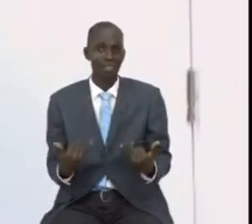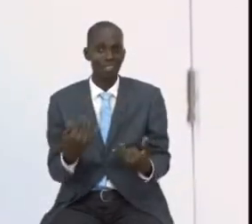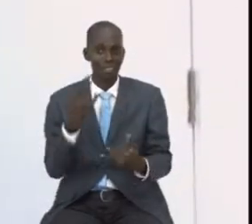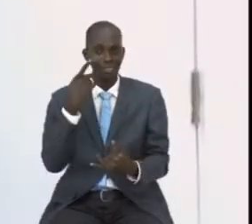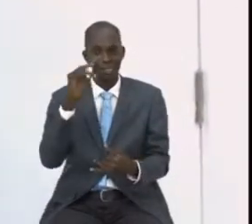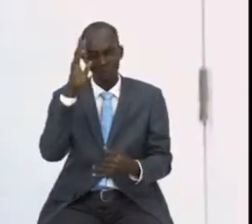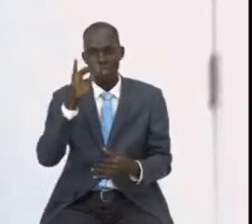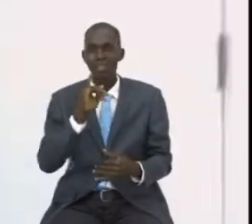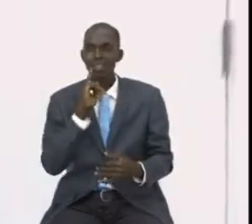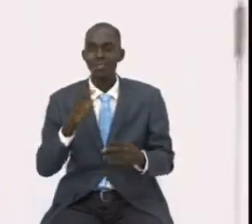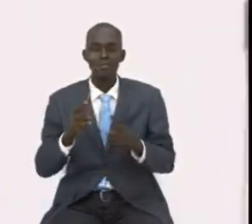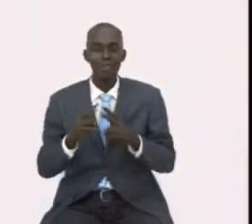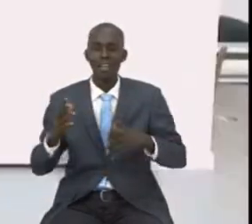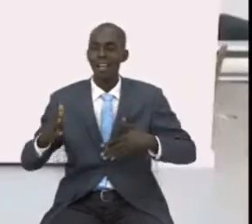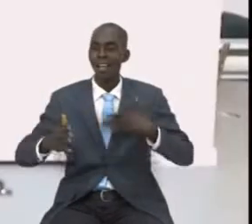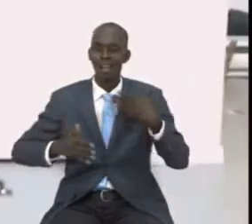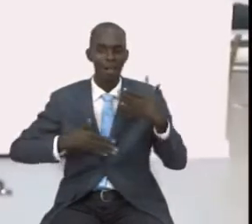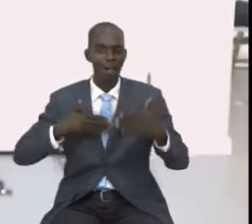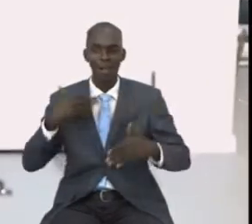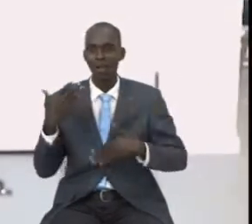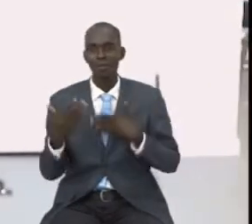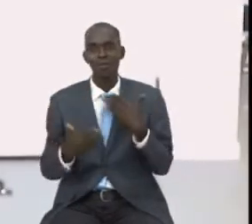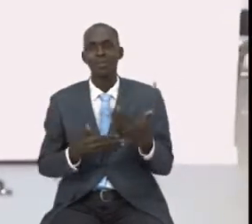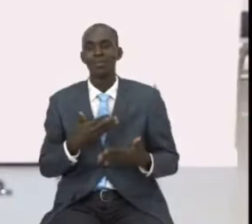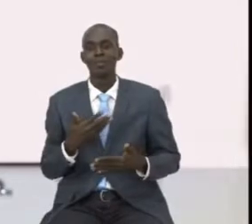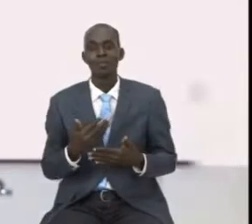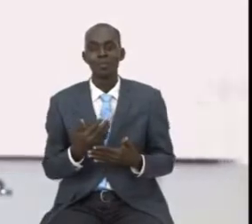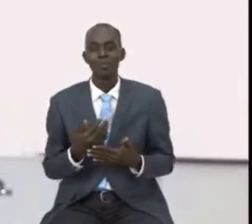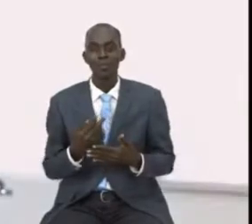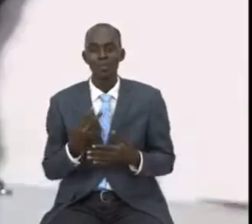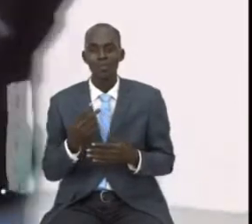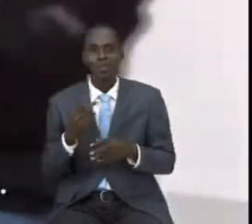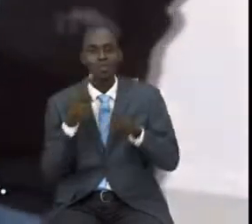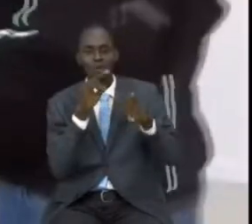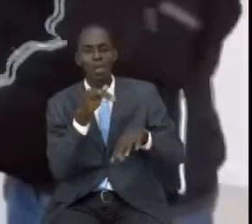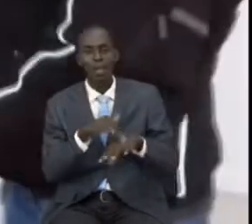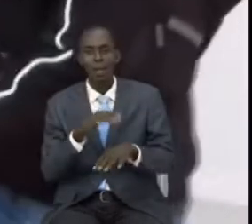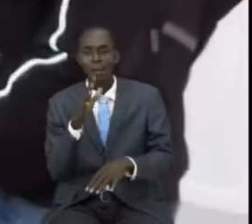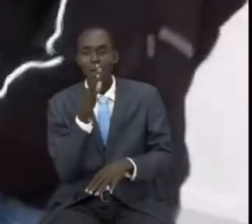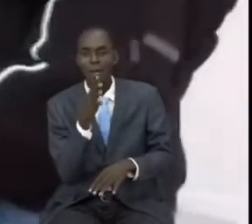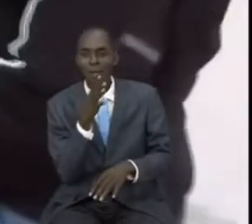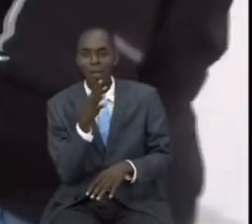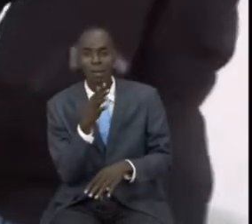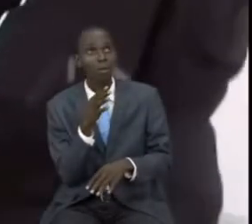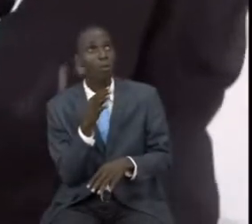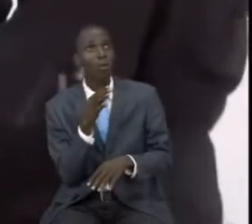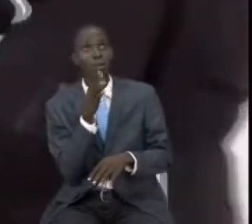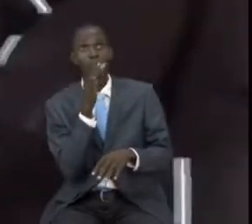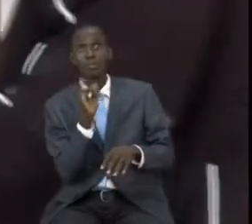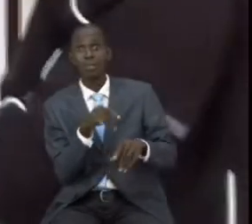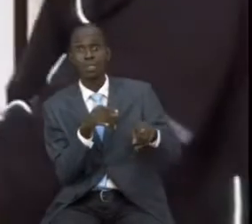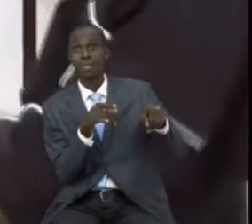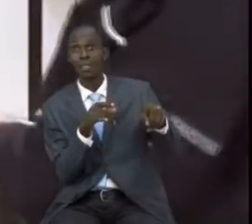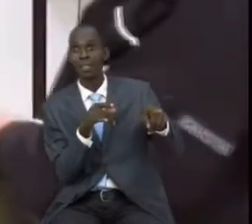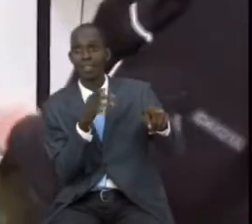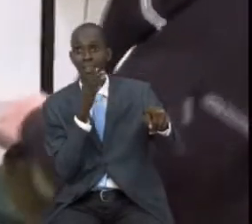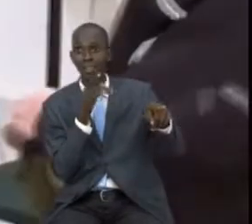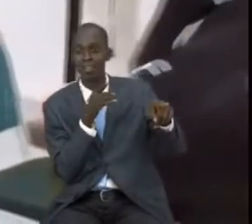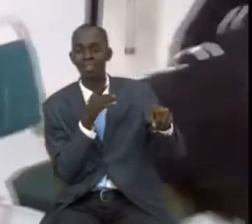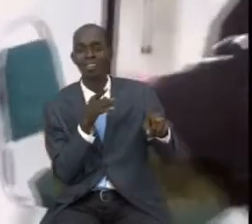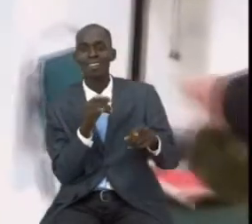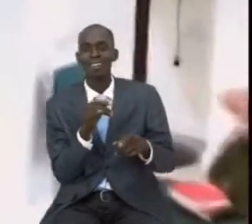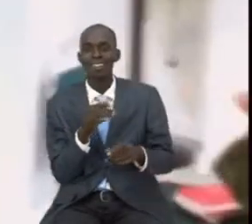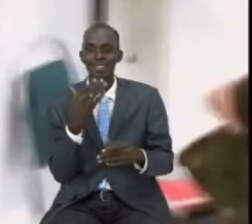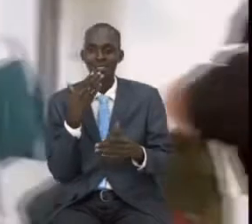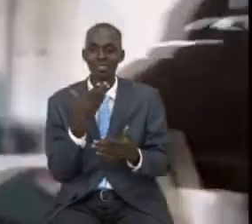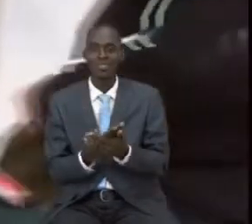happy all the way. Look at Mama Ruth right now. Exercise your faith. Oh, right there. You can see her. Come on. Come